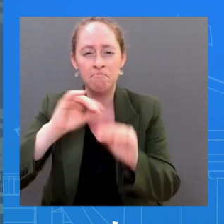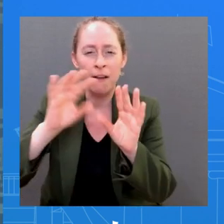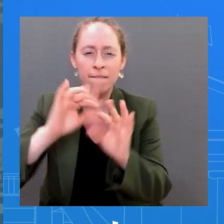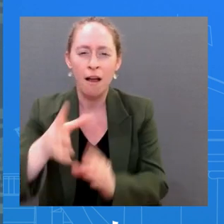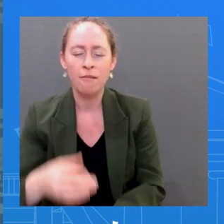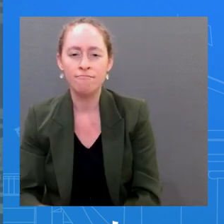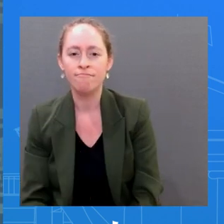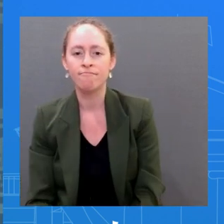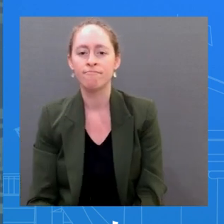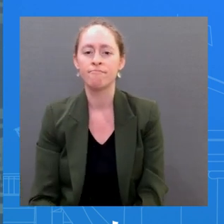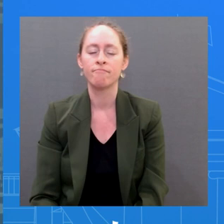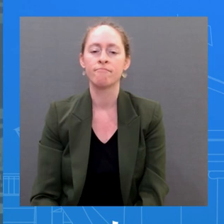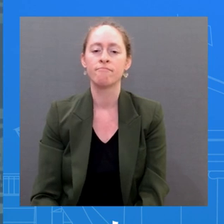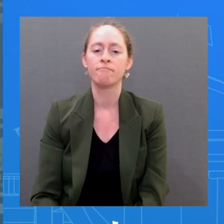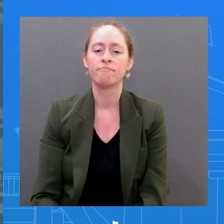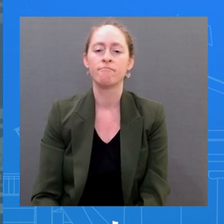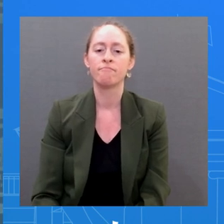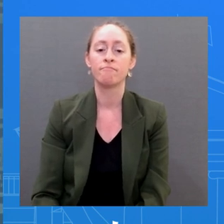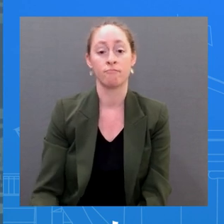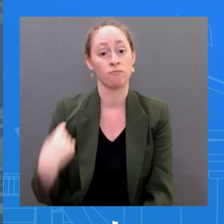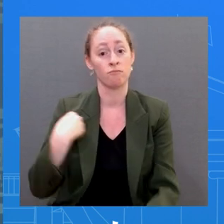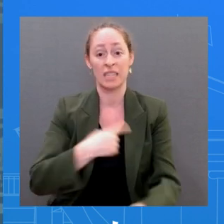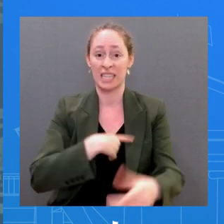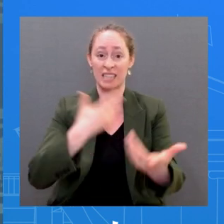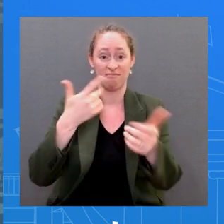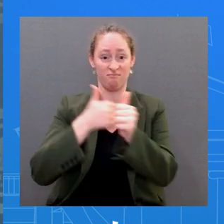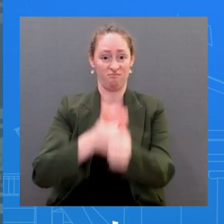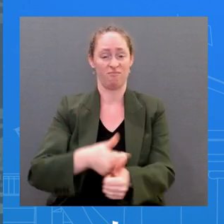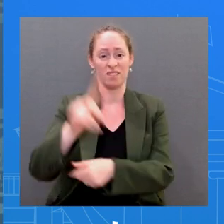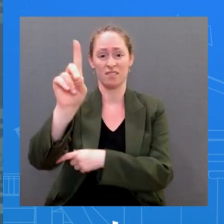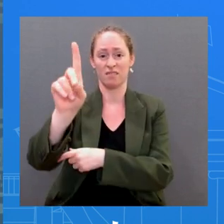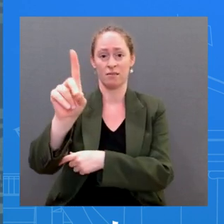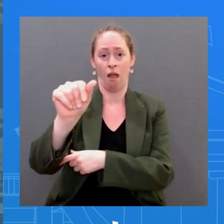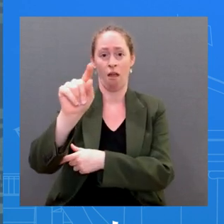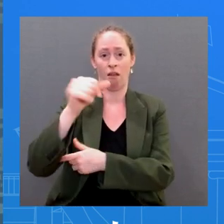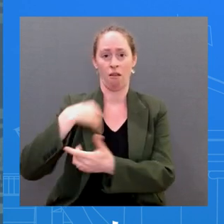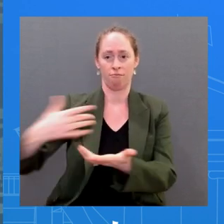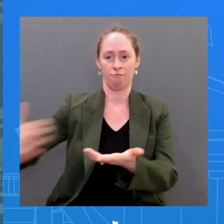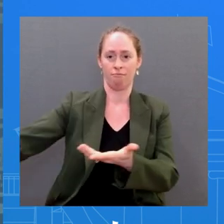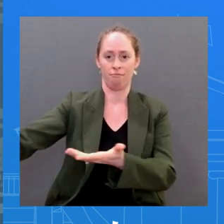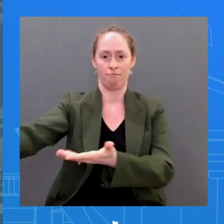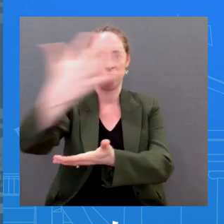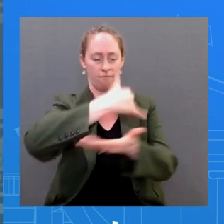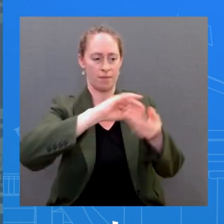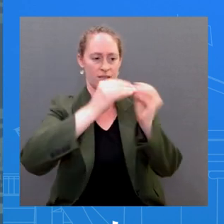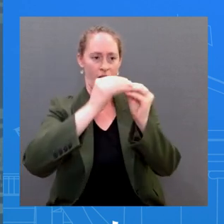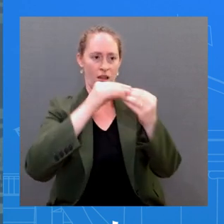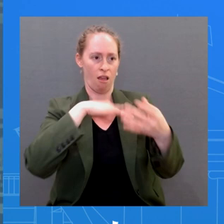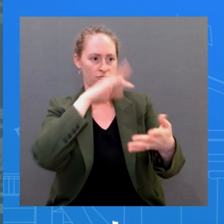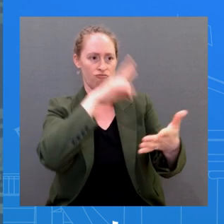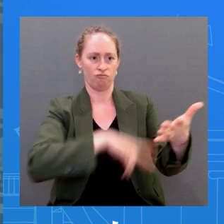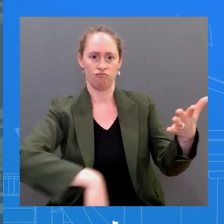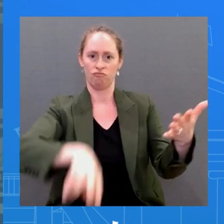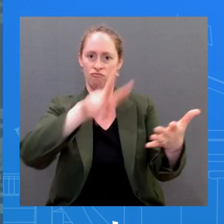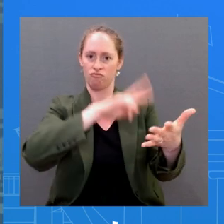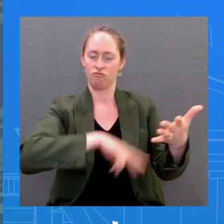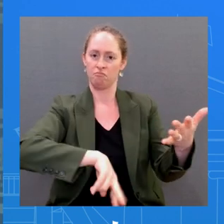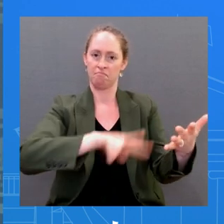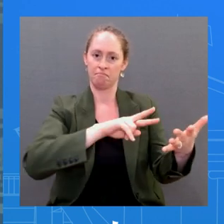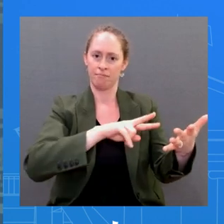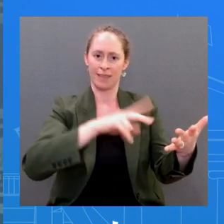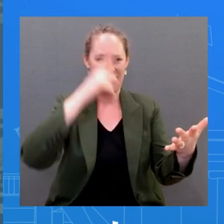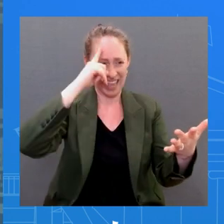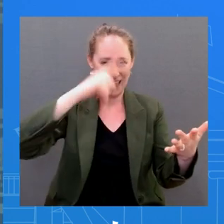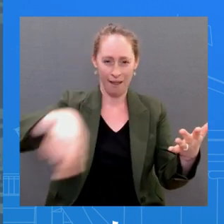have seen in this past year. I think people forget what the president inherited when he walked in. You had